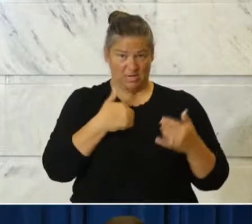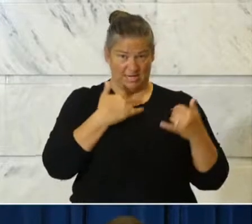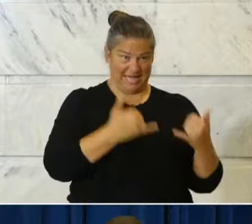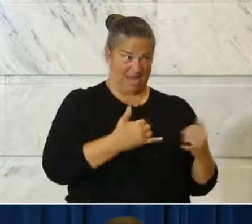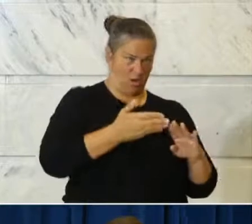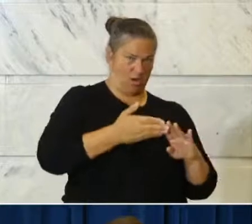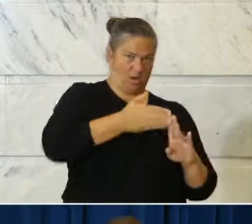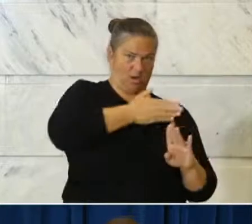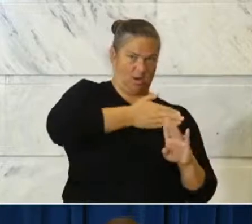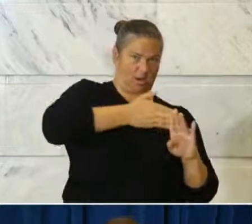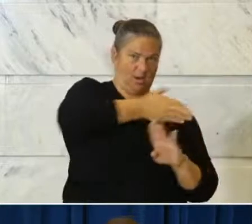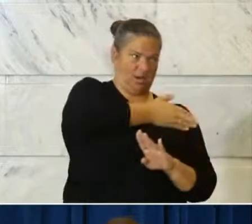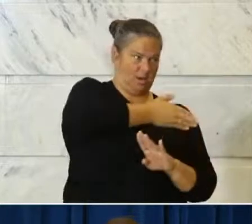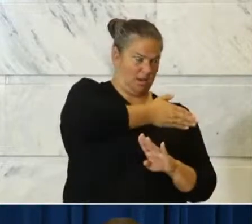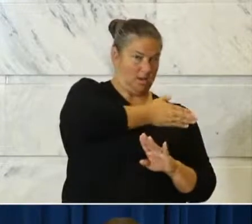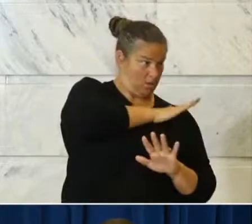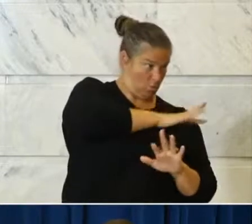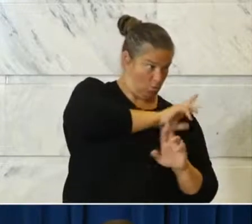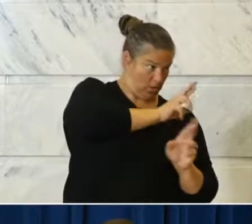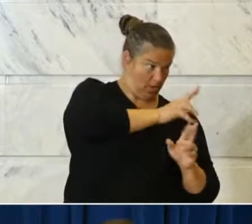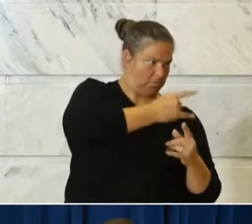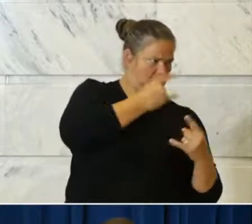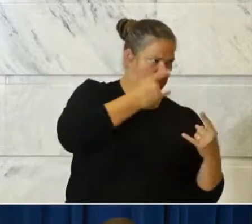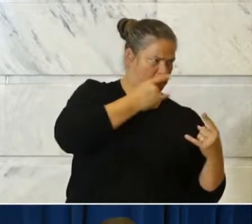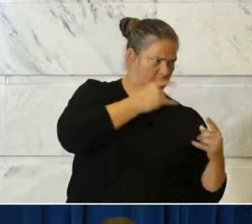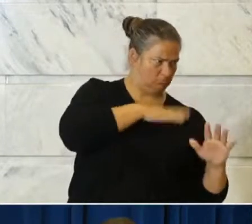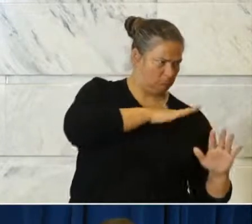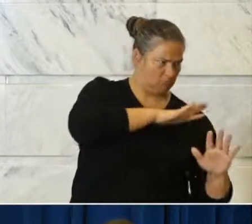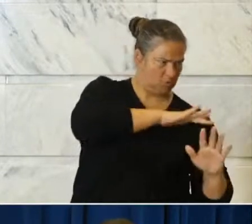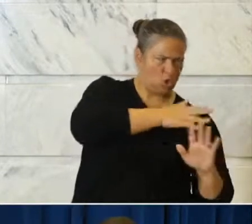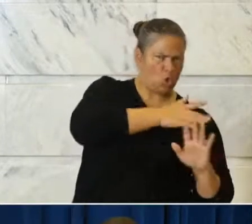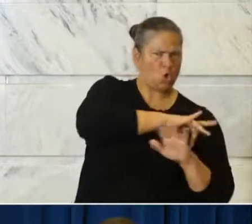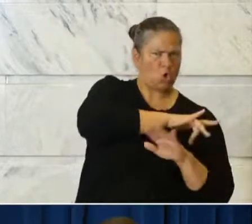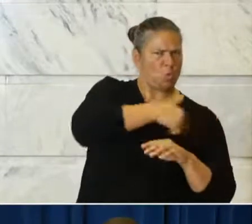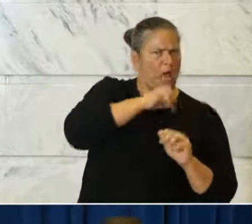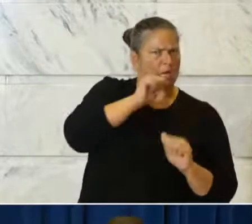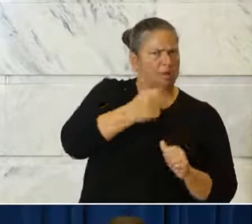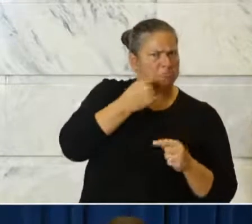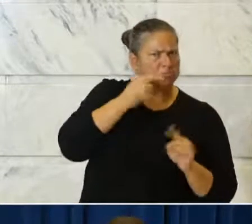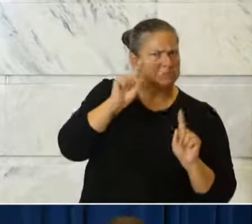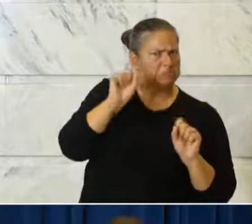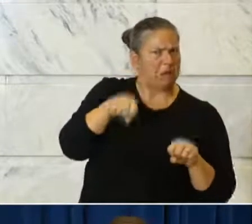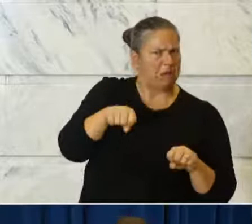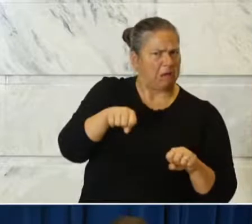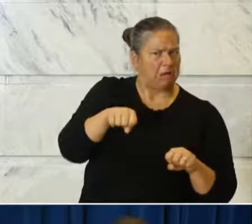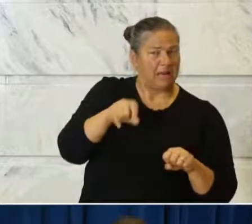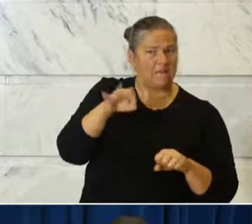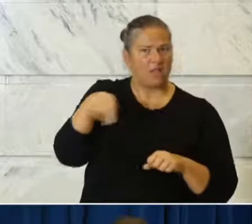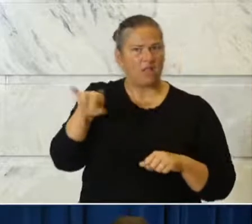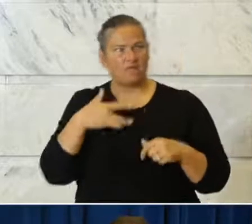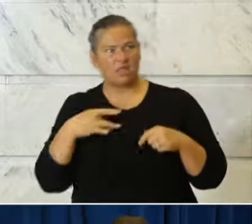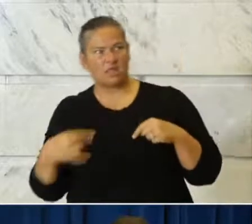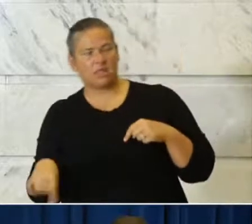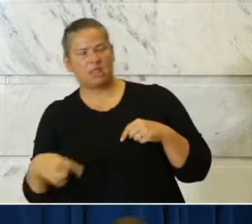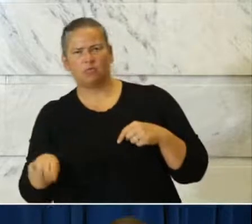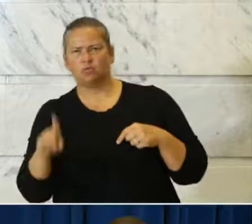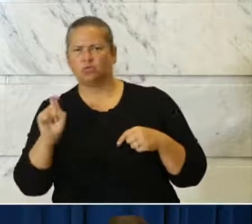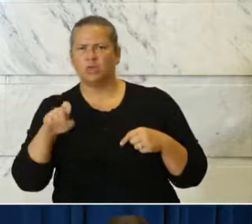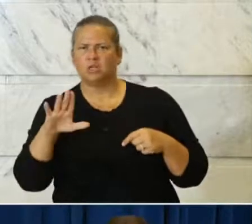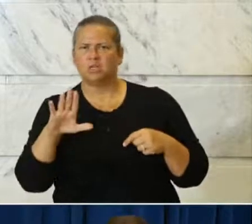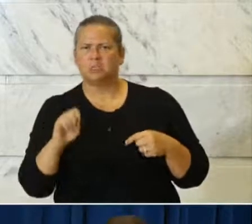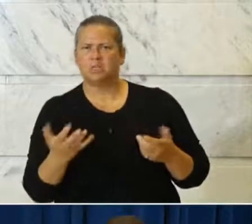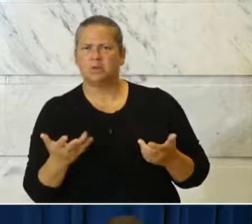have a real shot. And, you know, those that are out there that are nervous, and they should be, wait until they see everybody